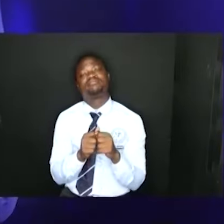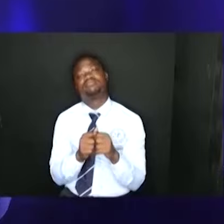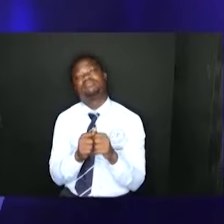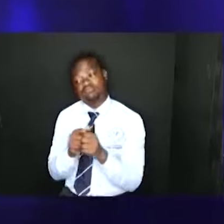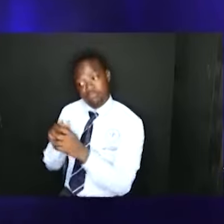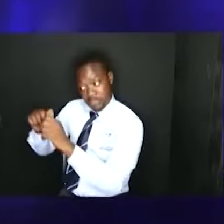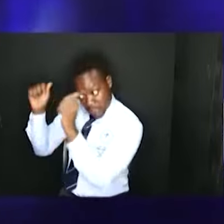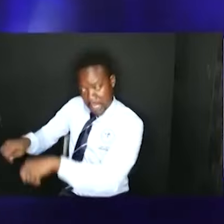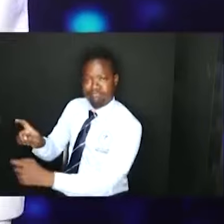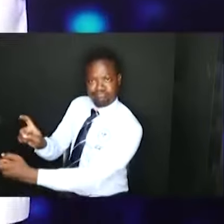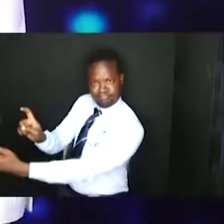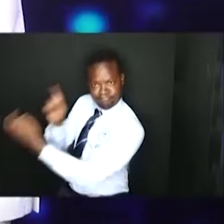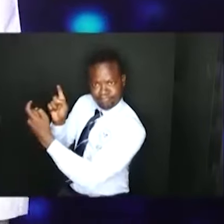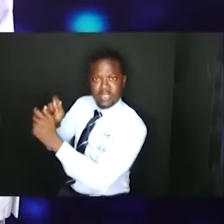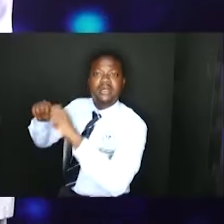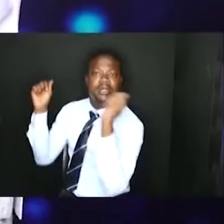confrontation.